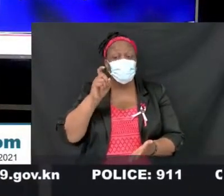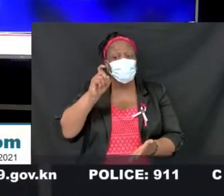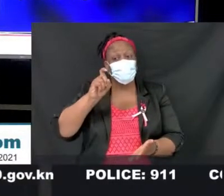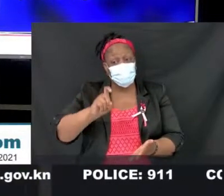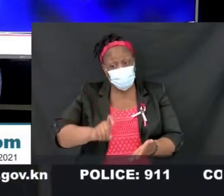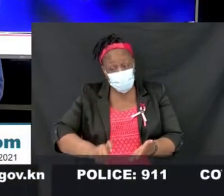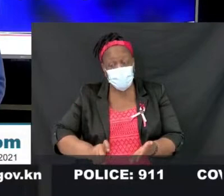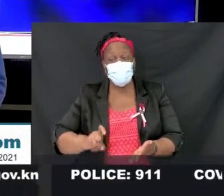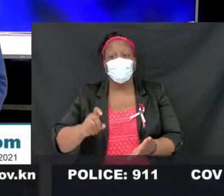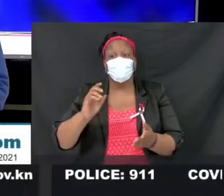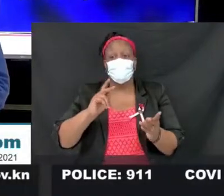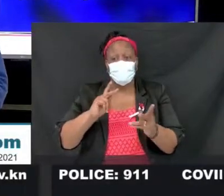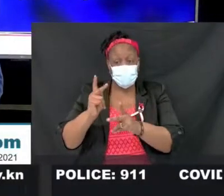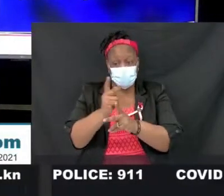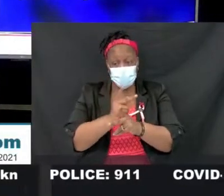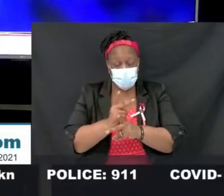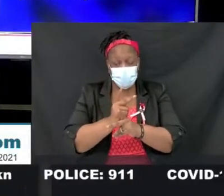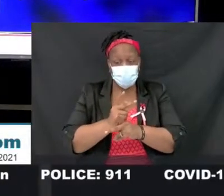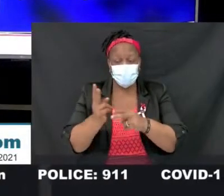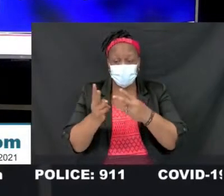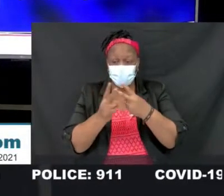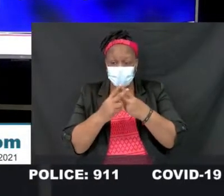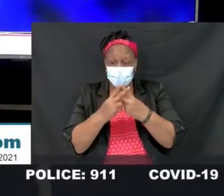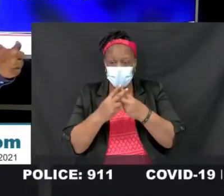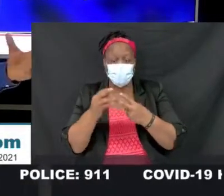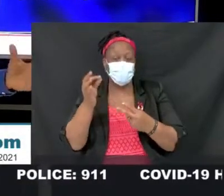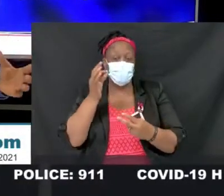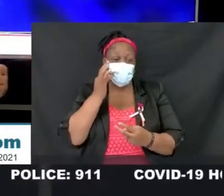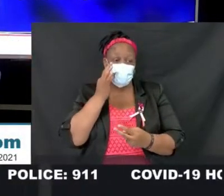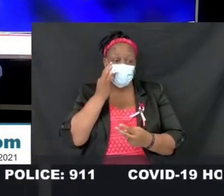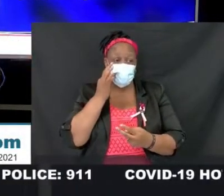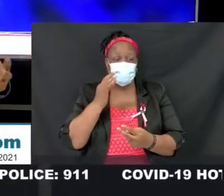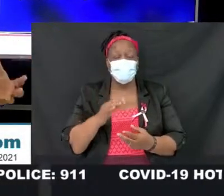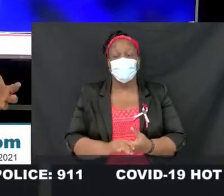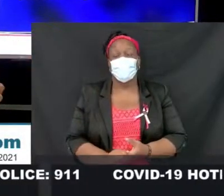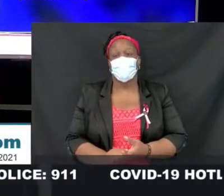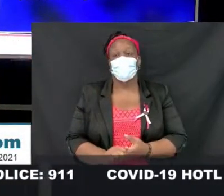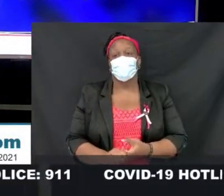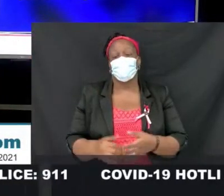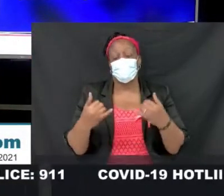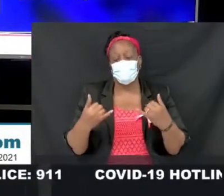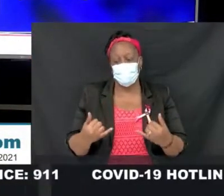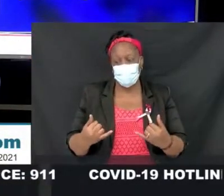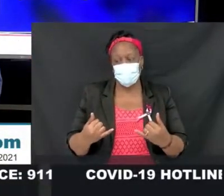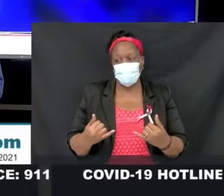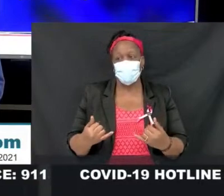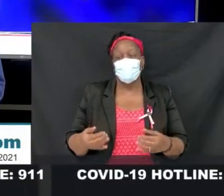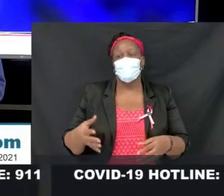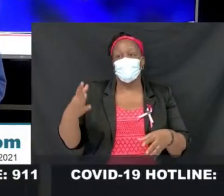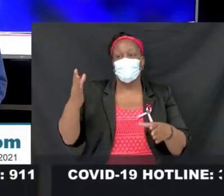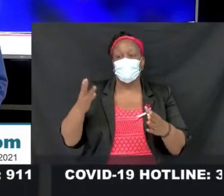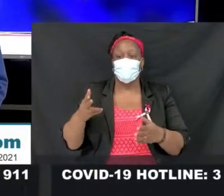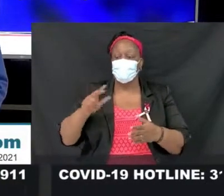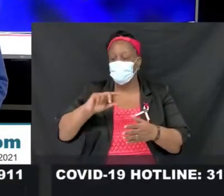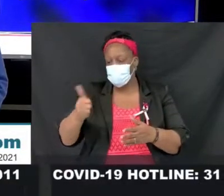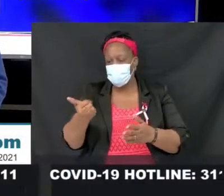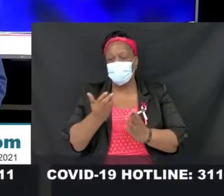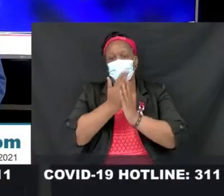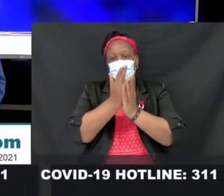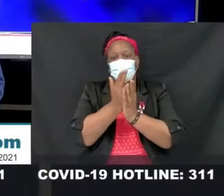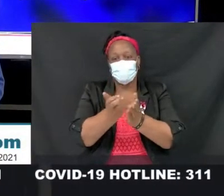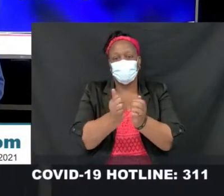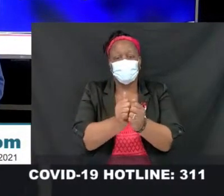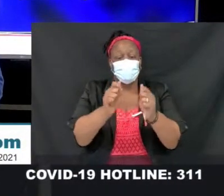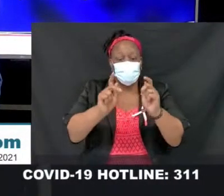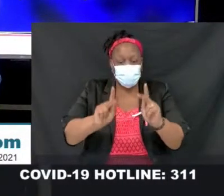around Port Zante should come down, and we start to look at how best we can lessen the restrictions